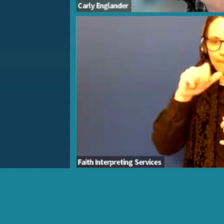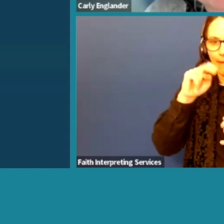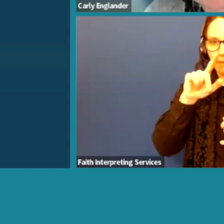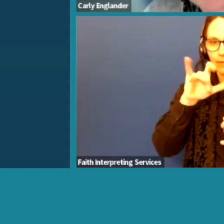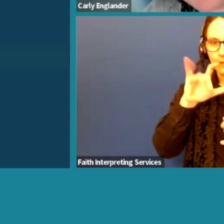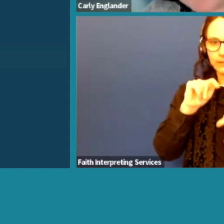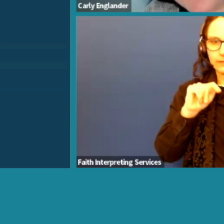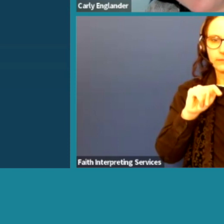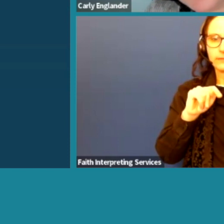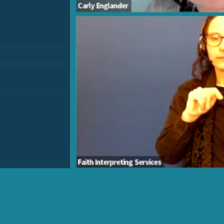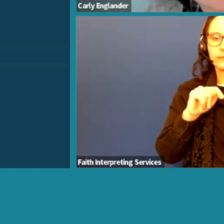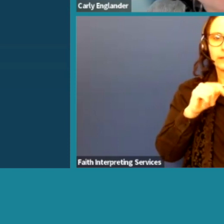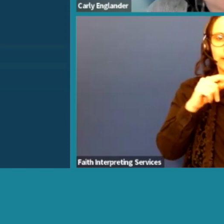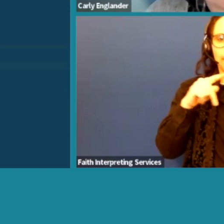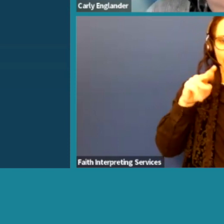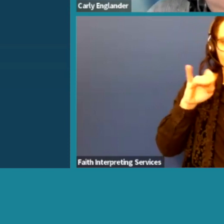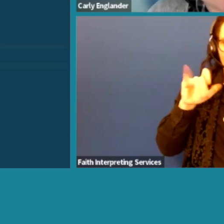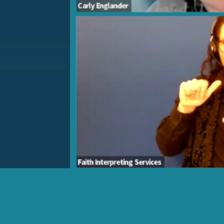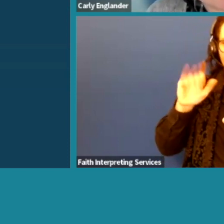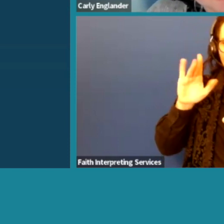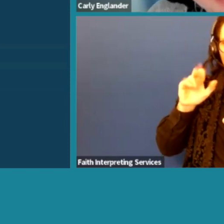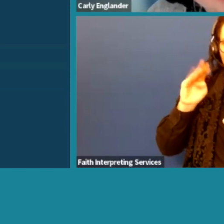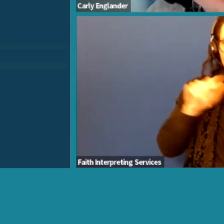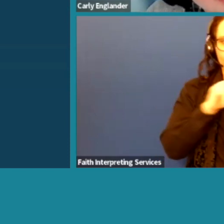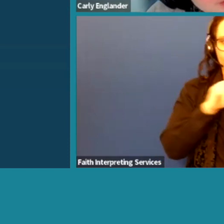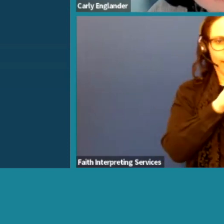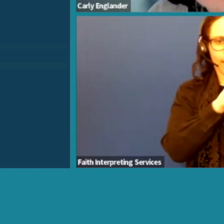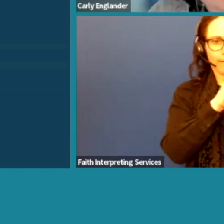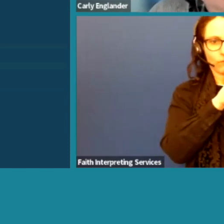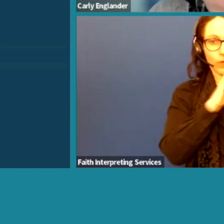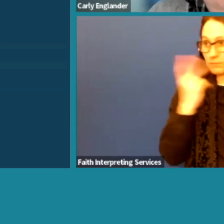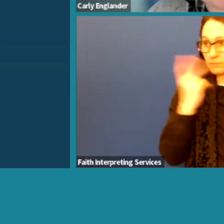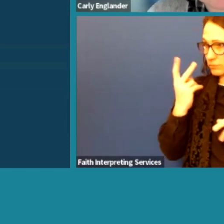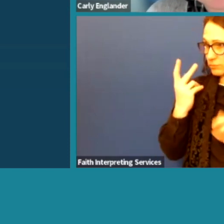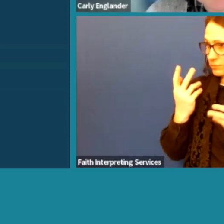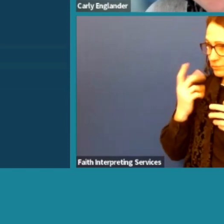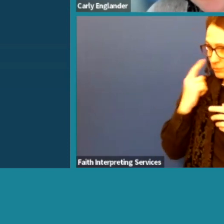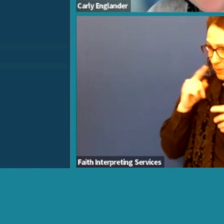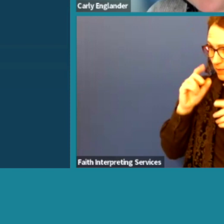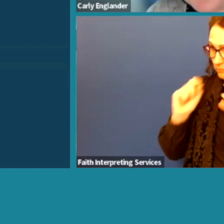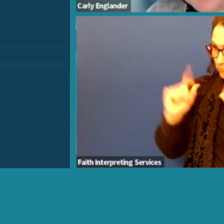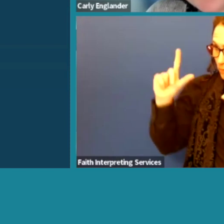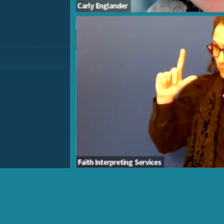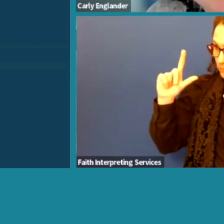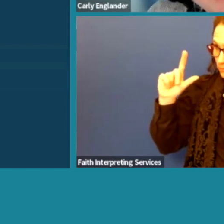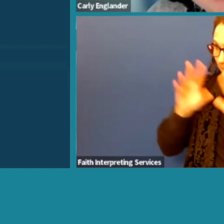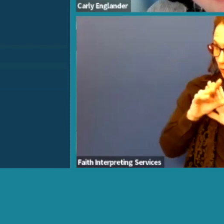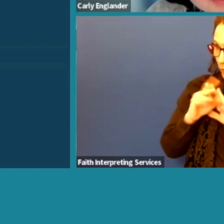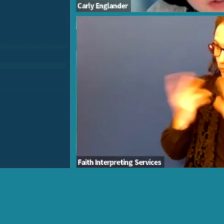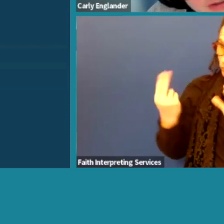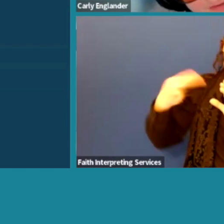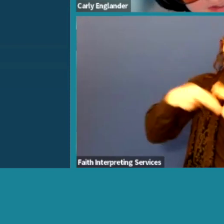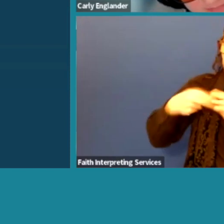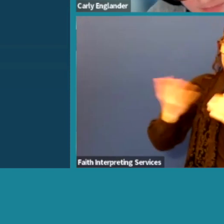Frake. If the both of you wanted to turn on your video and join me, if you could both